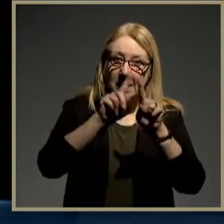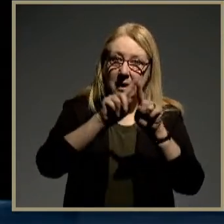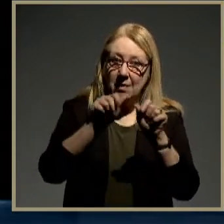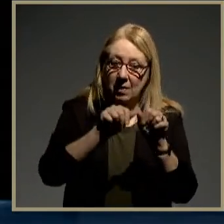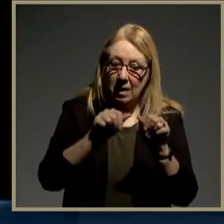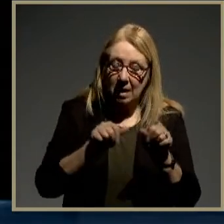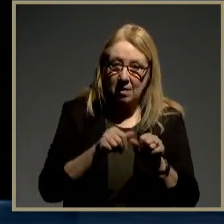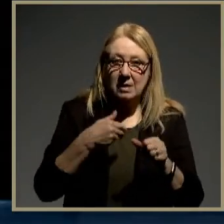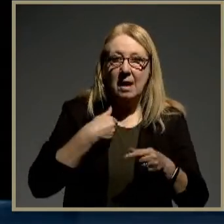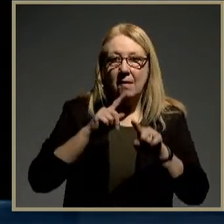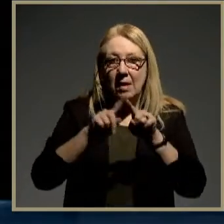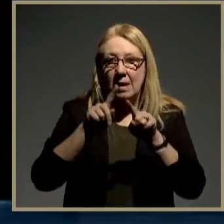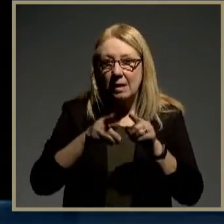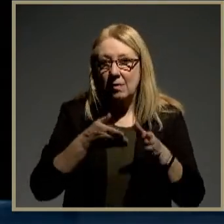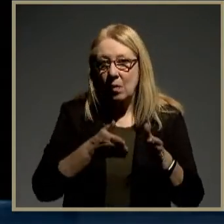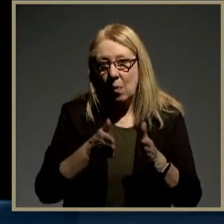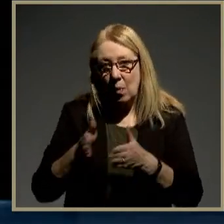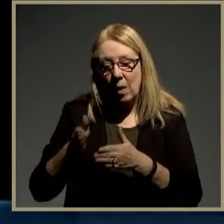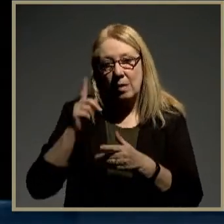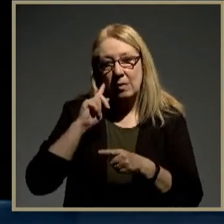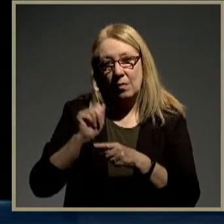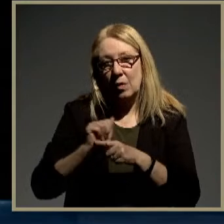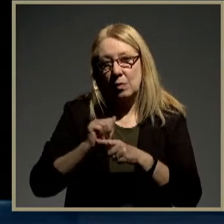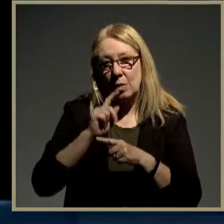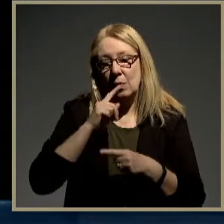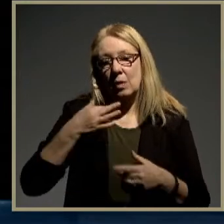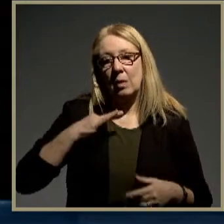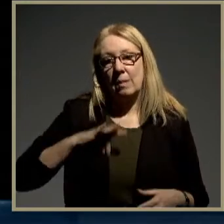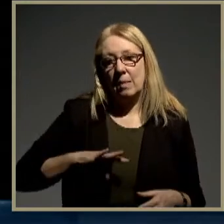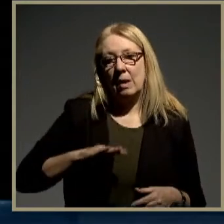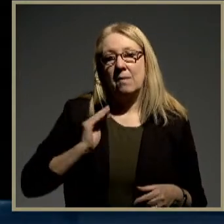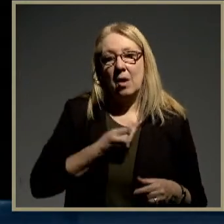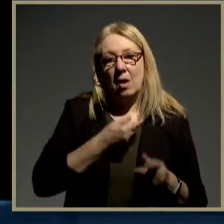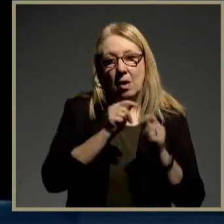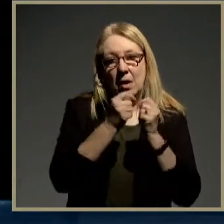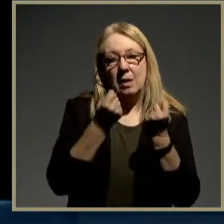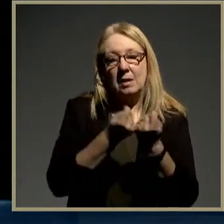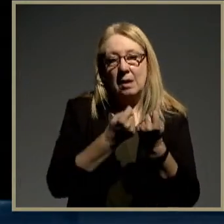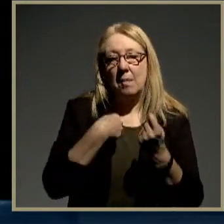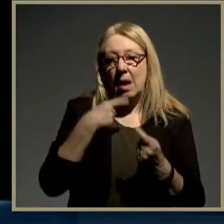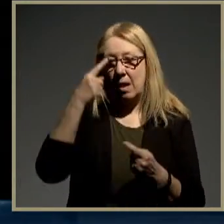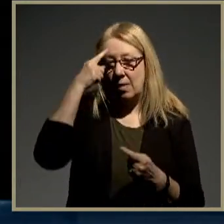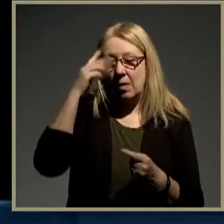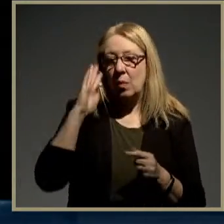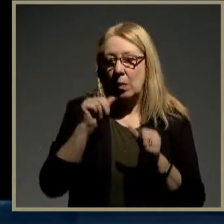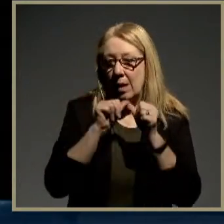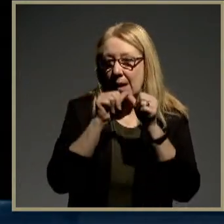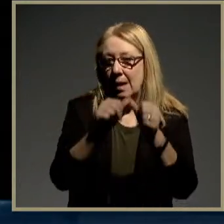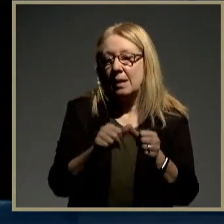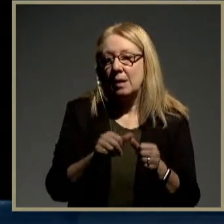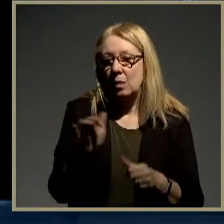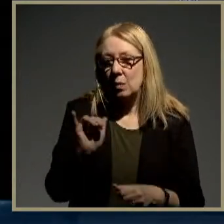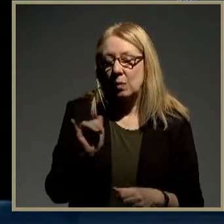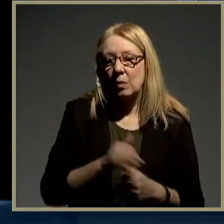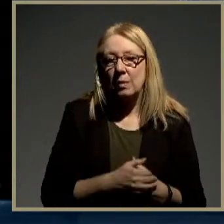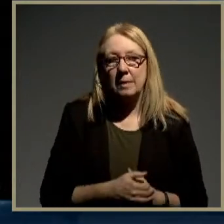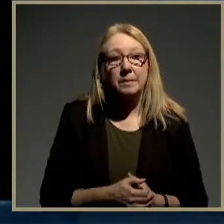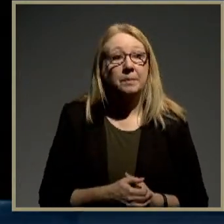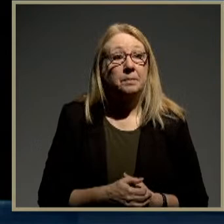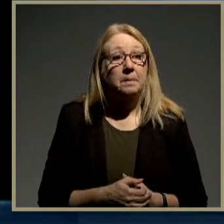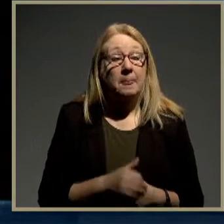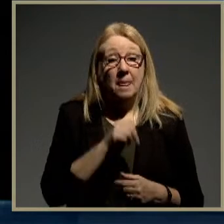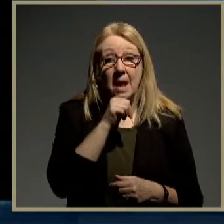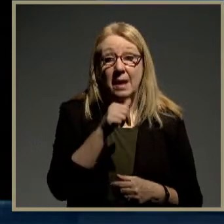have all different ways of training has really benefited our team so far, and I think it will continue to do so. Well, obviously, it's not